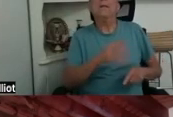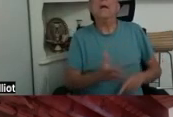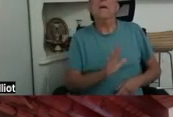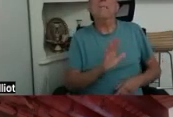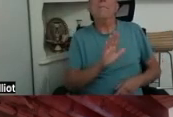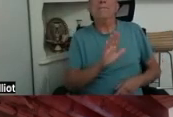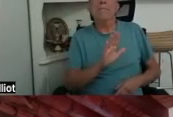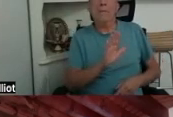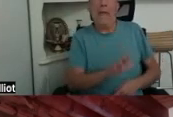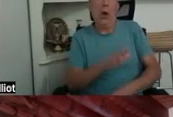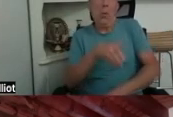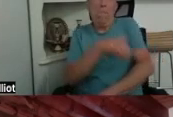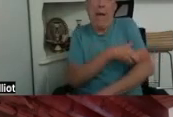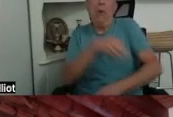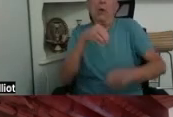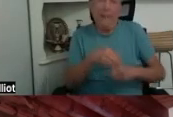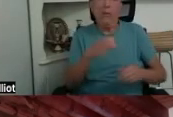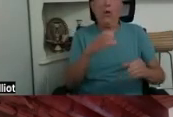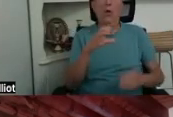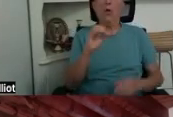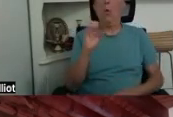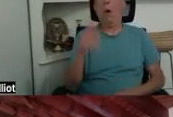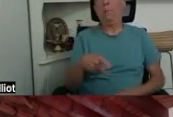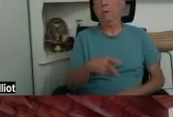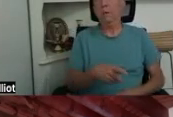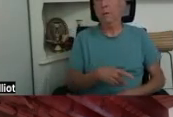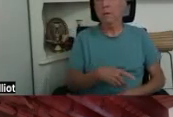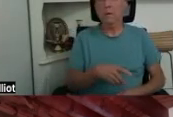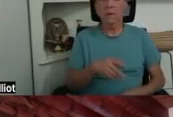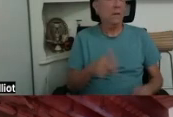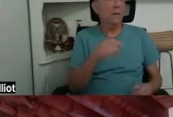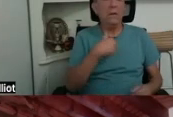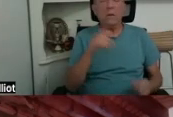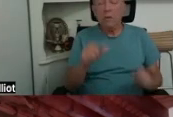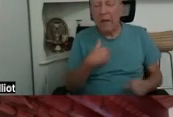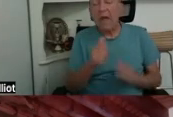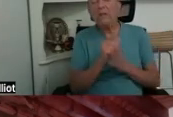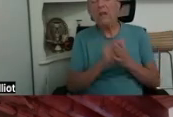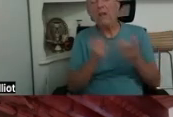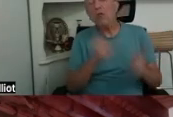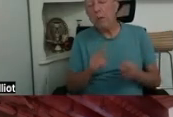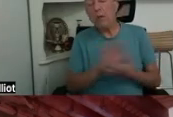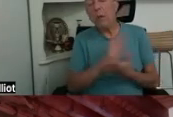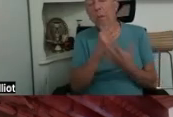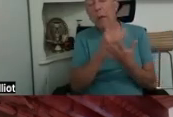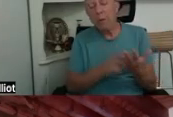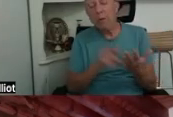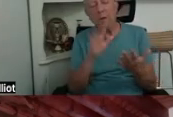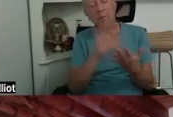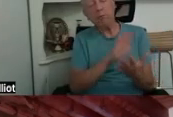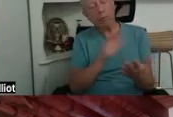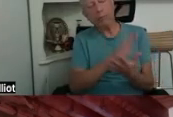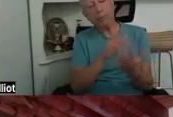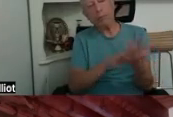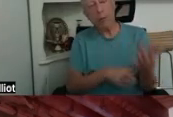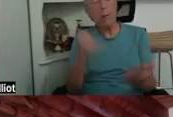So you can write whatever you want into your legal agreements and on paper, but if there was ever a claim